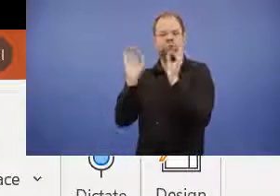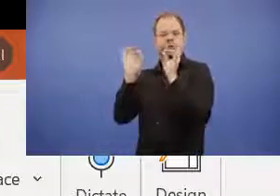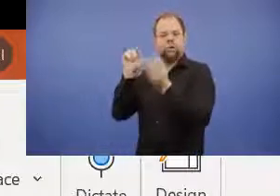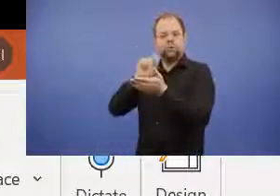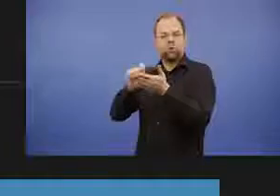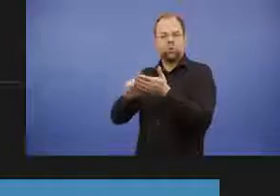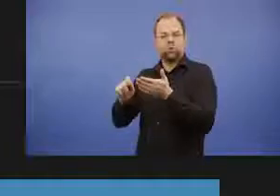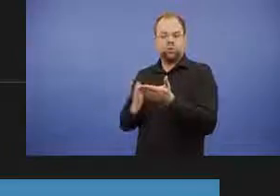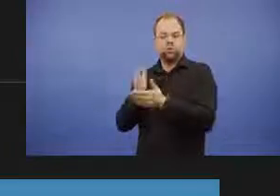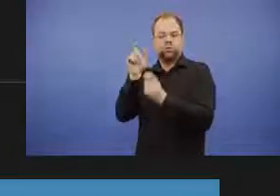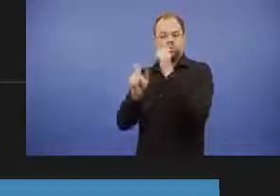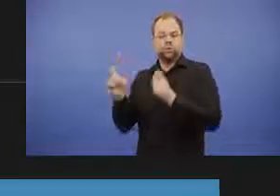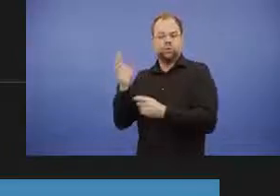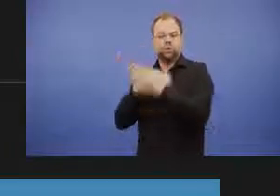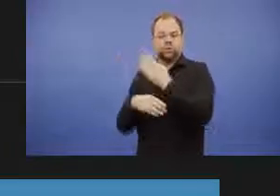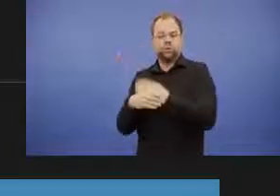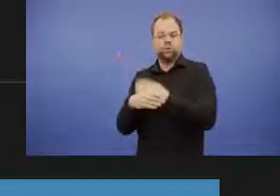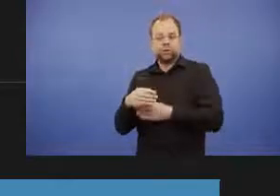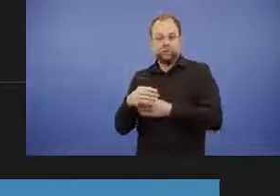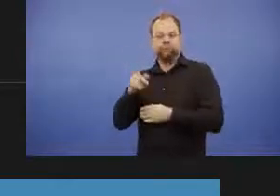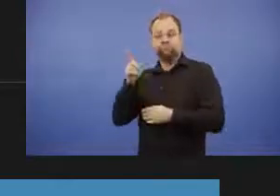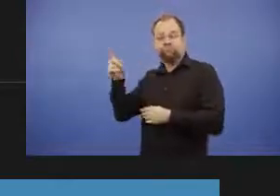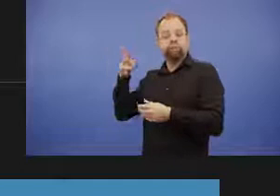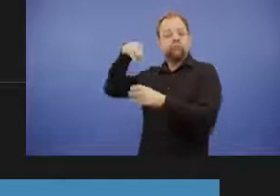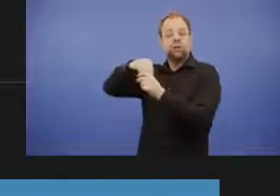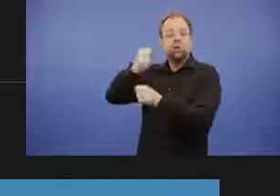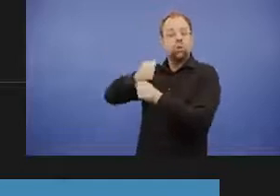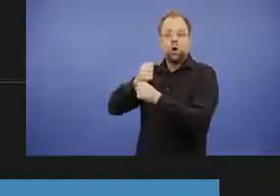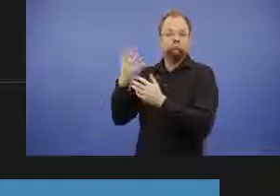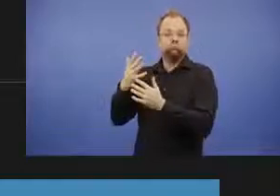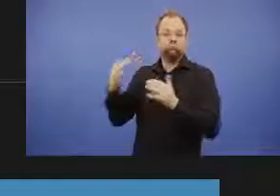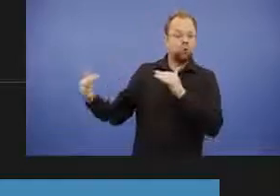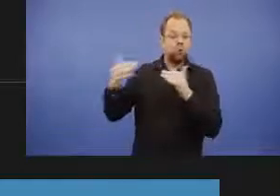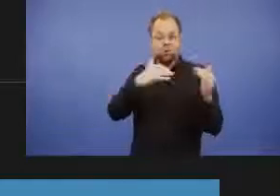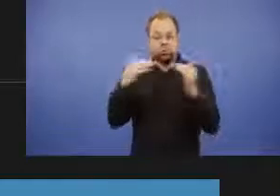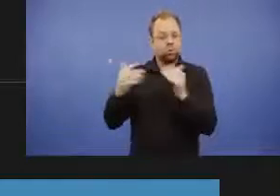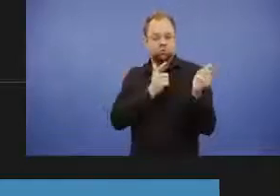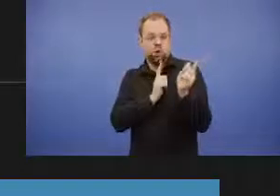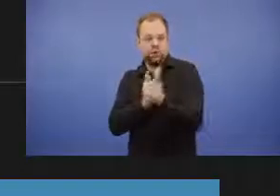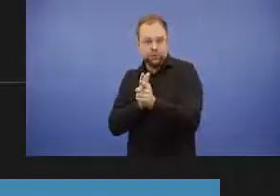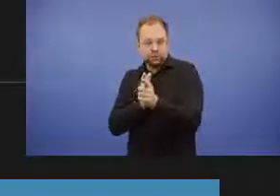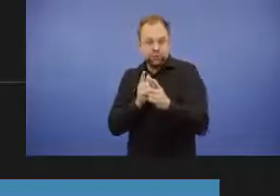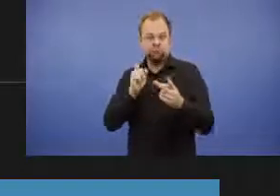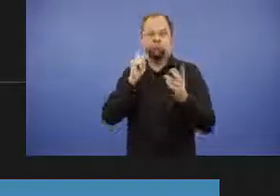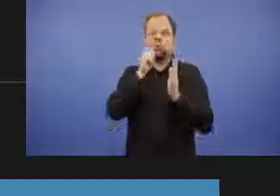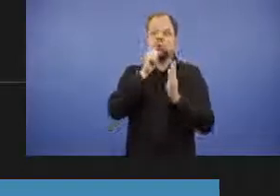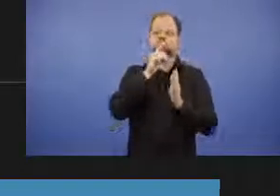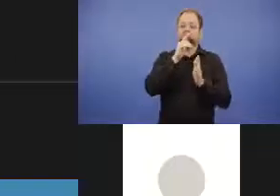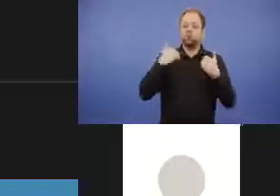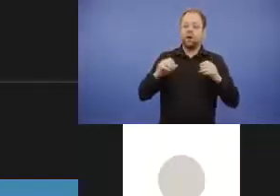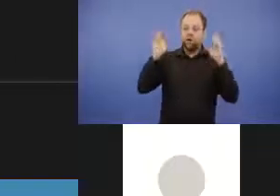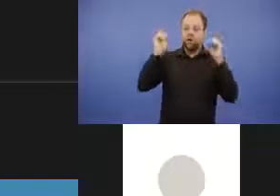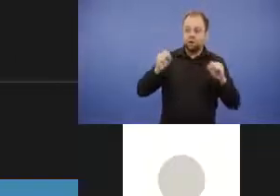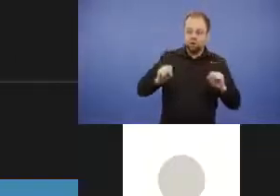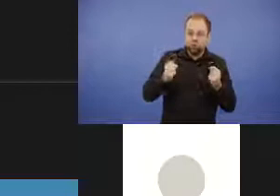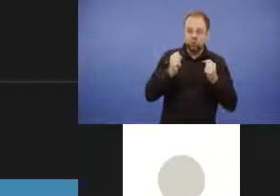conducts research and analysis to develop innovative approaches for the protection of persons with disabilities prior to, during, and after